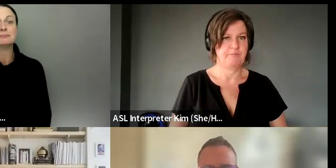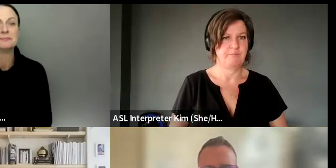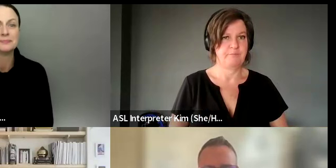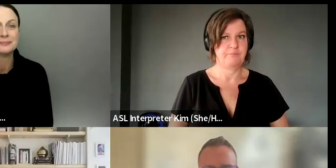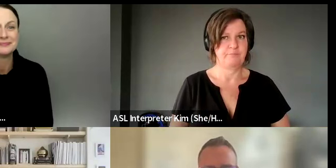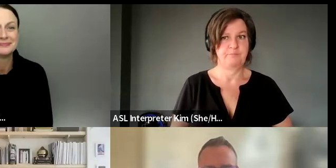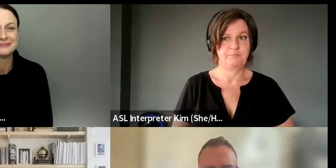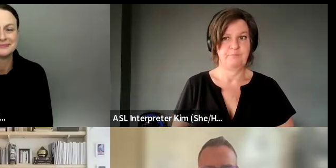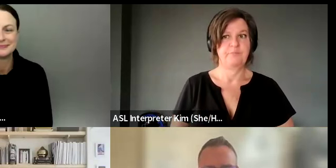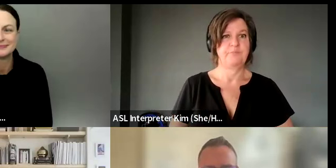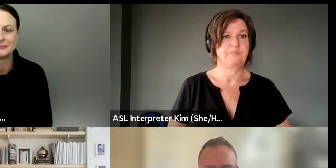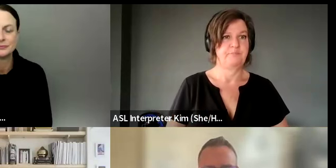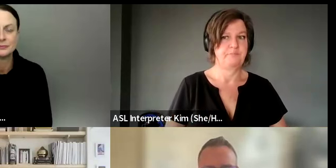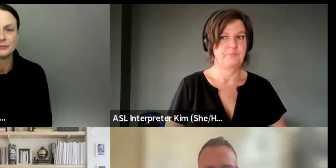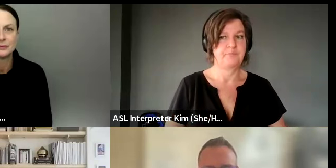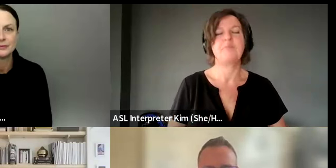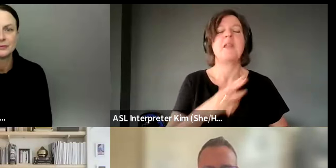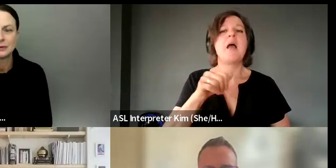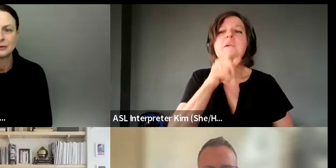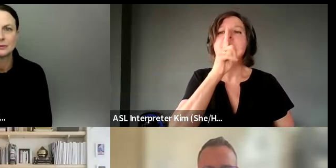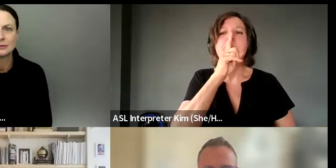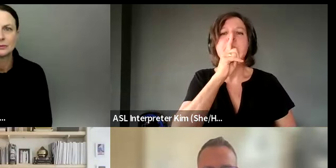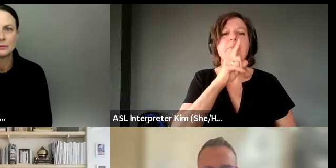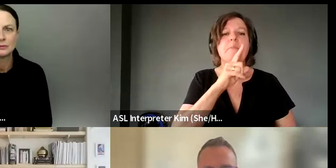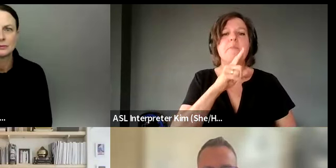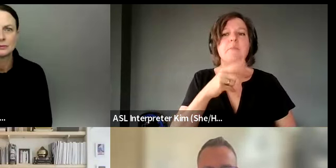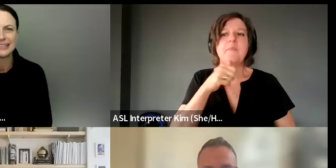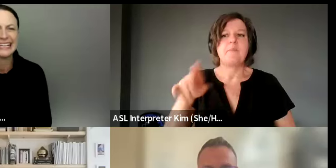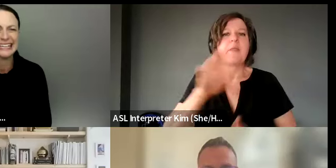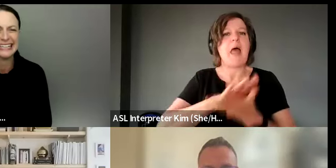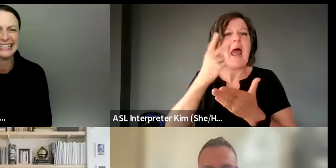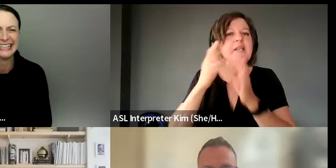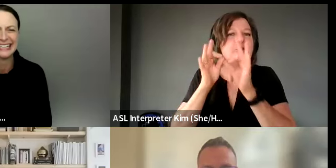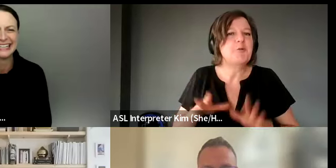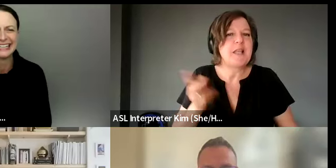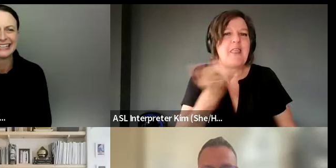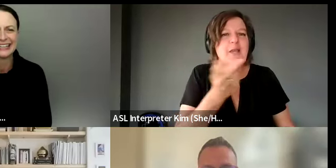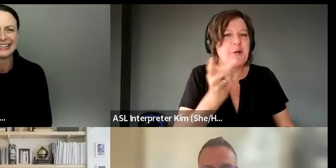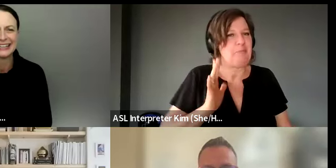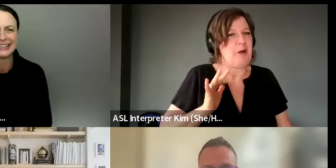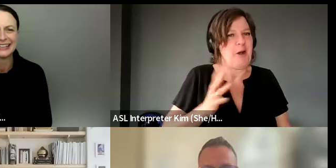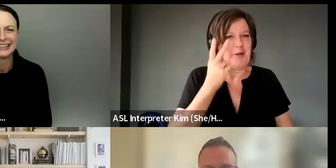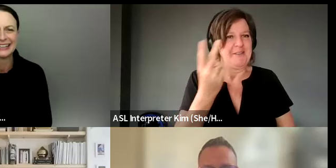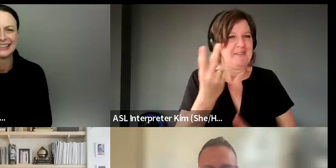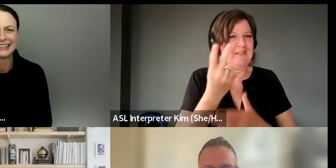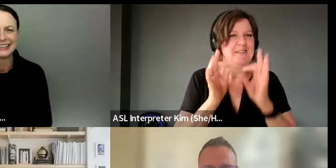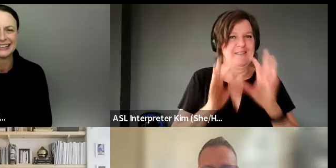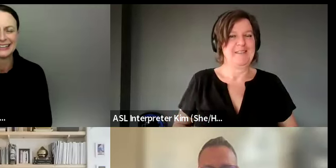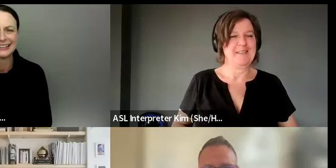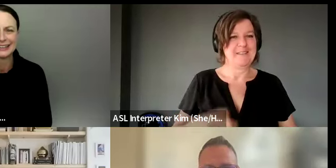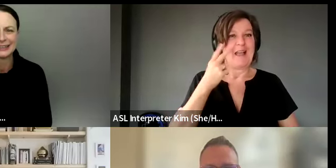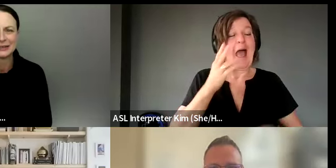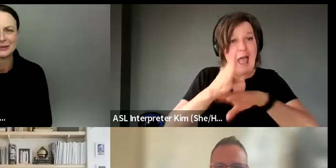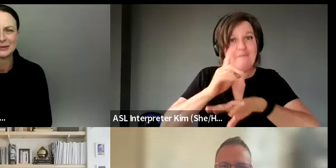Okay. And it's nice to see the interpreters. Nice to see them virtually after meeting them face to face.